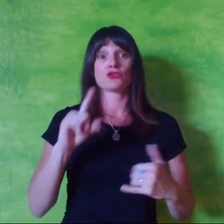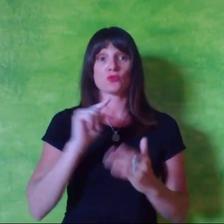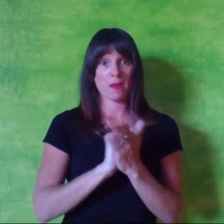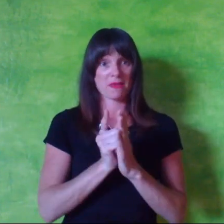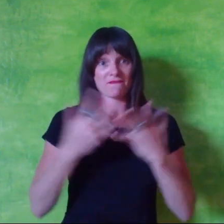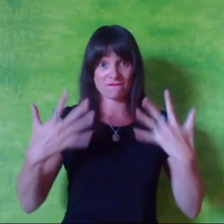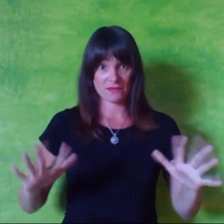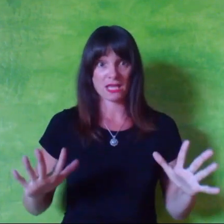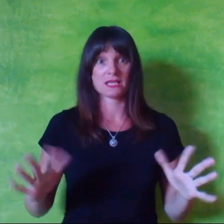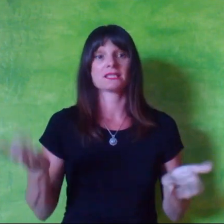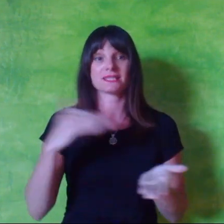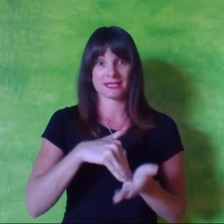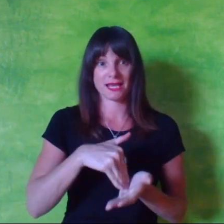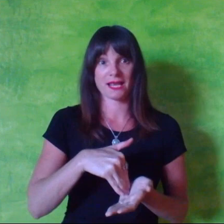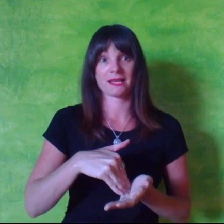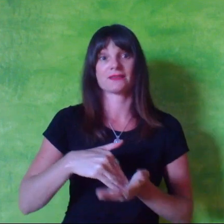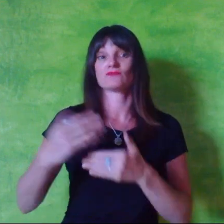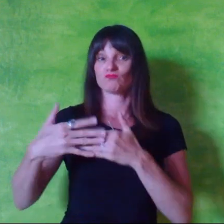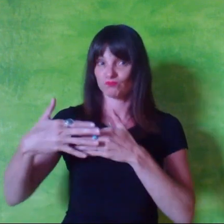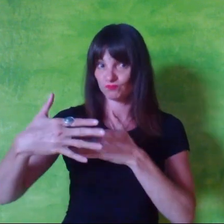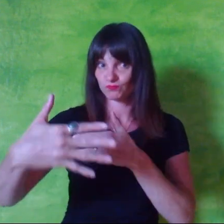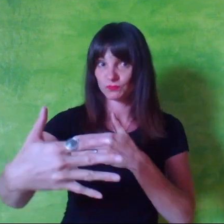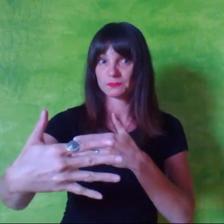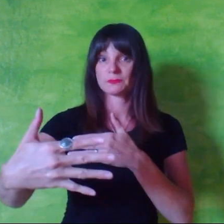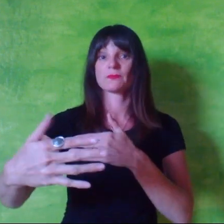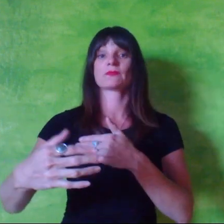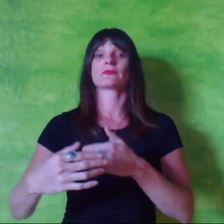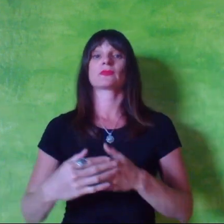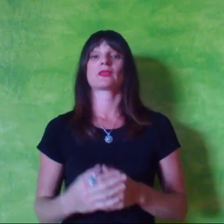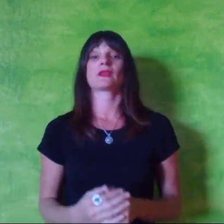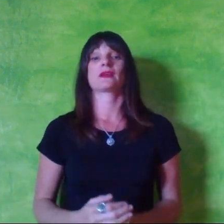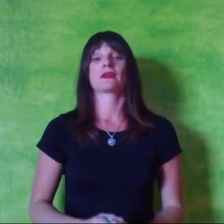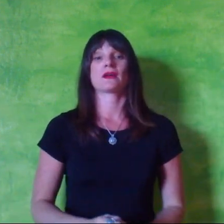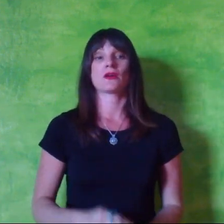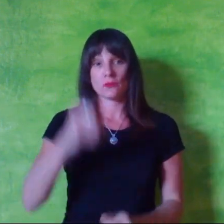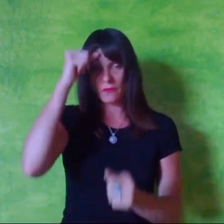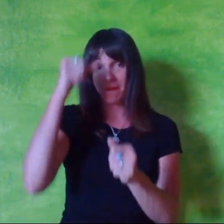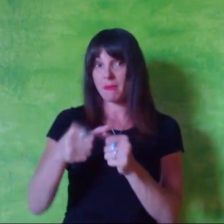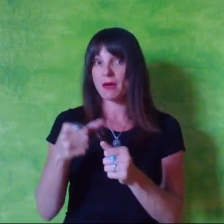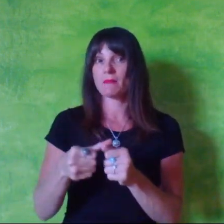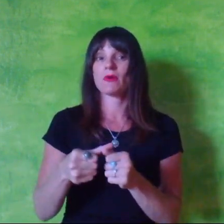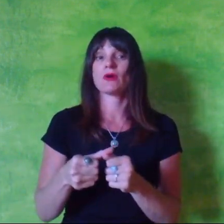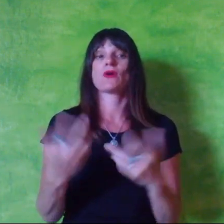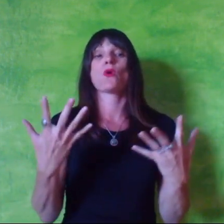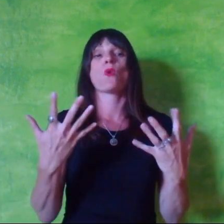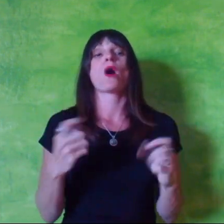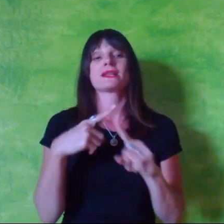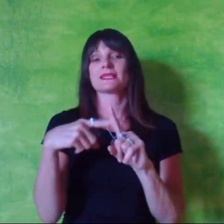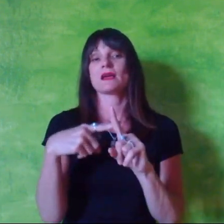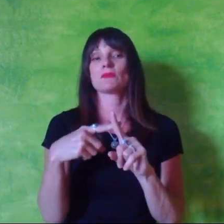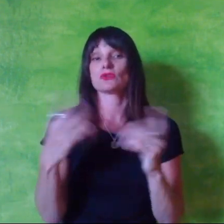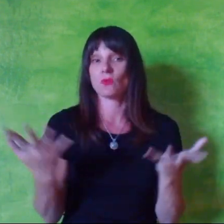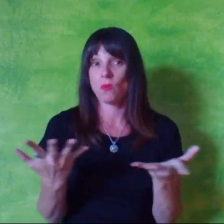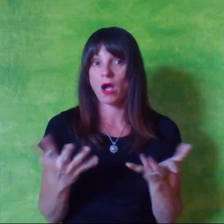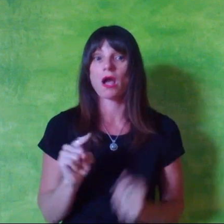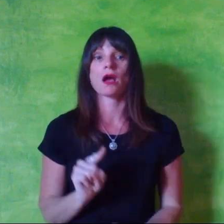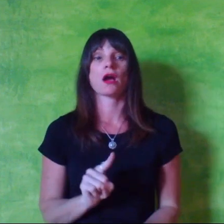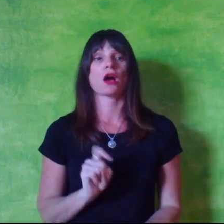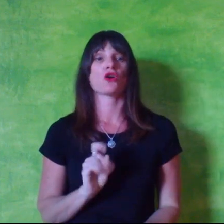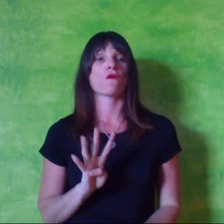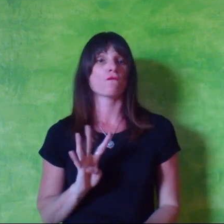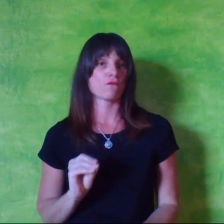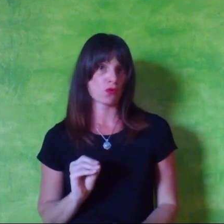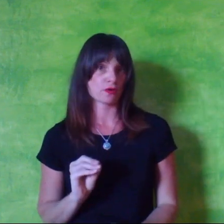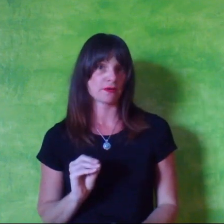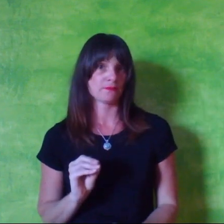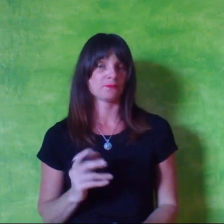get up to about at least 140 degrees at the thick part. Now, if you come look at the meat, you can see you're starting to get this little bark char along